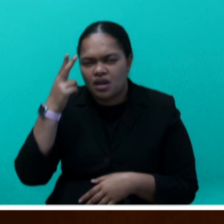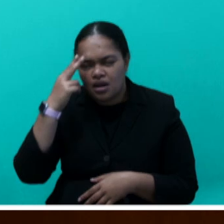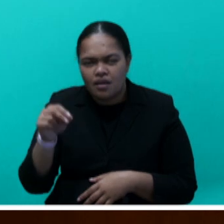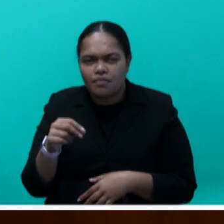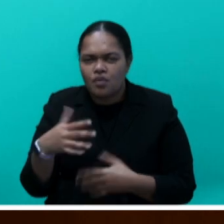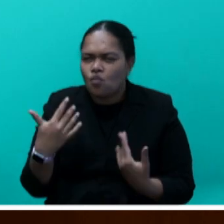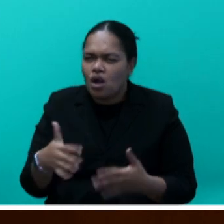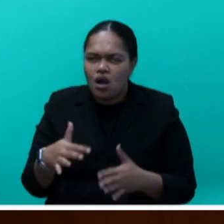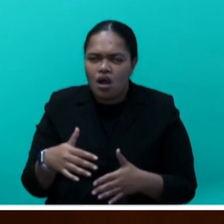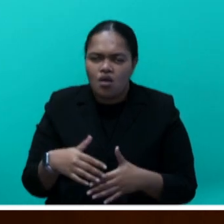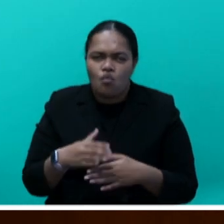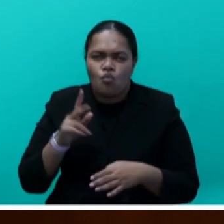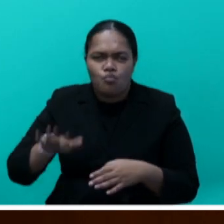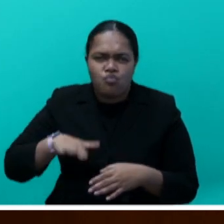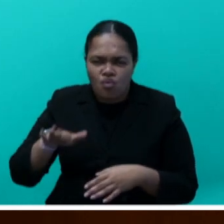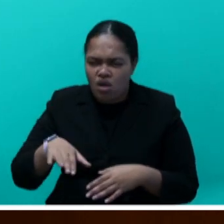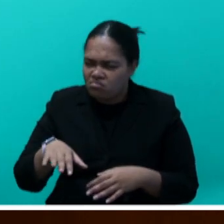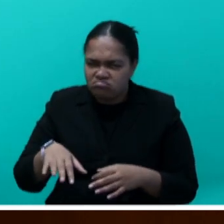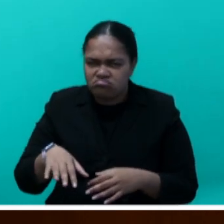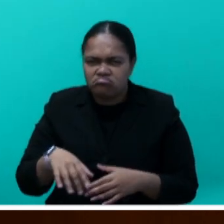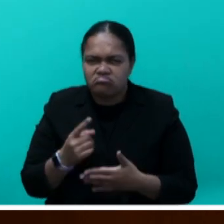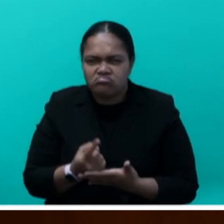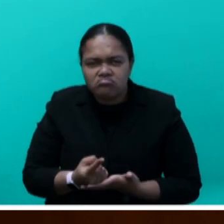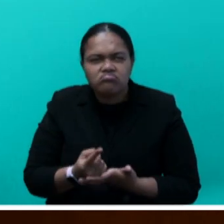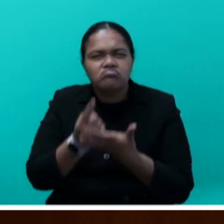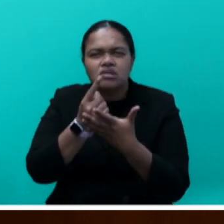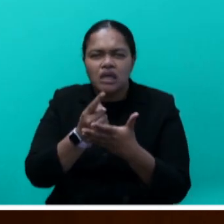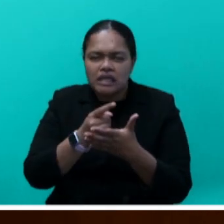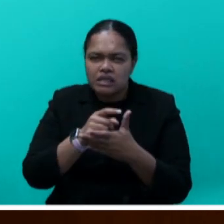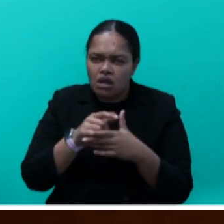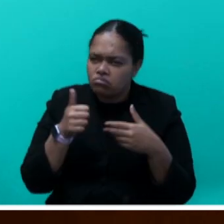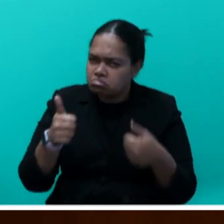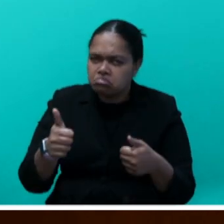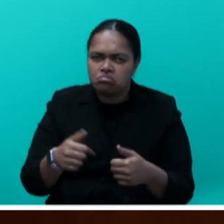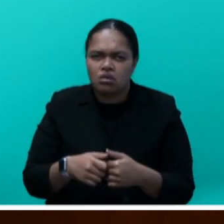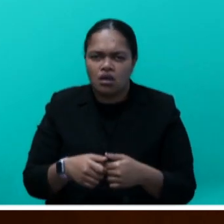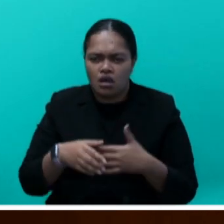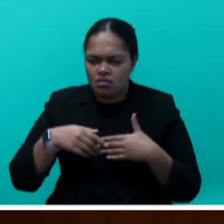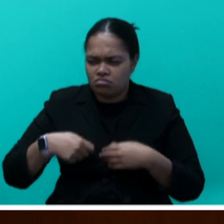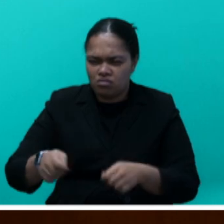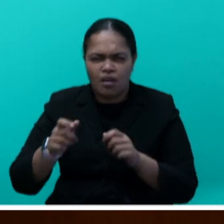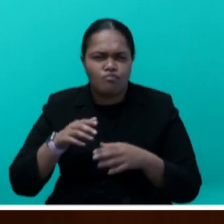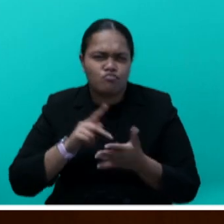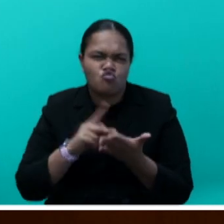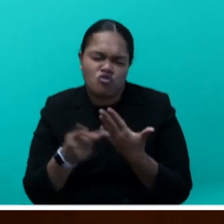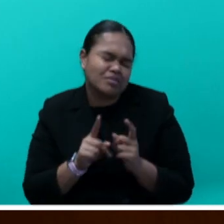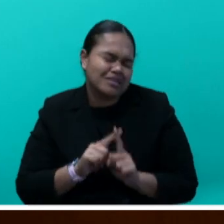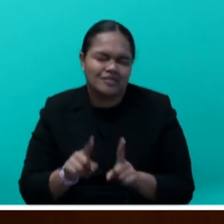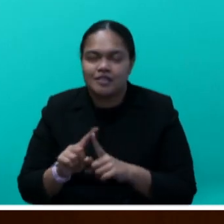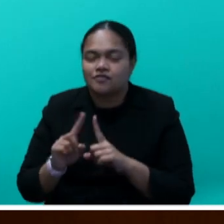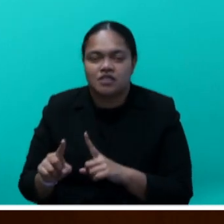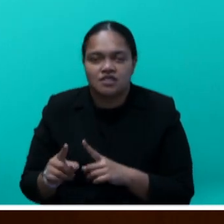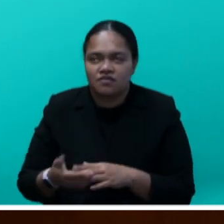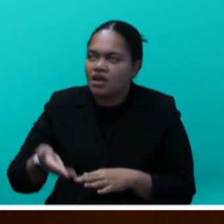poverty in a steady, focused, and tailored program of interventions over the